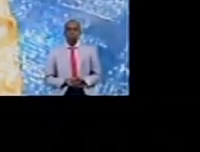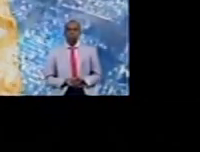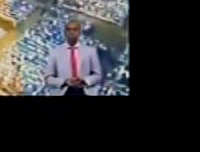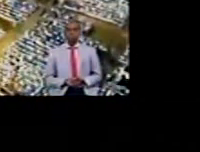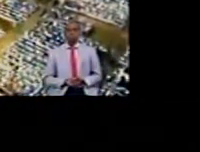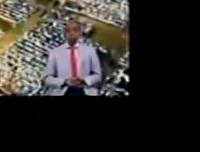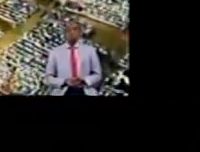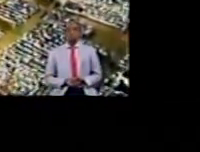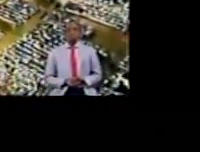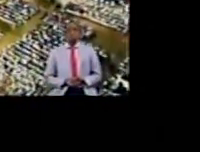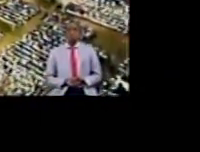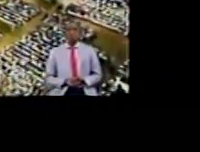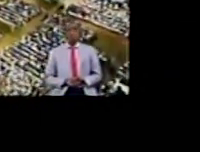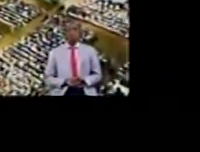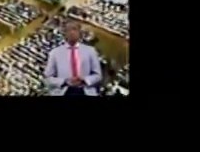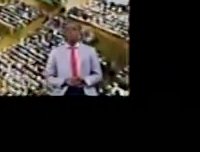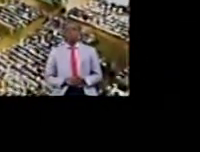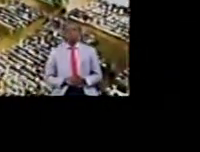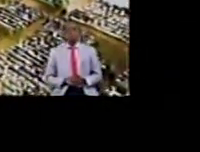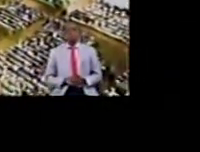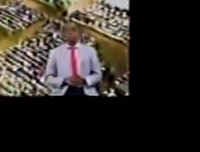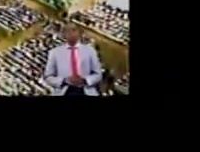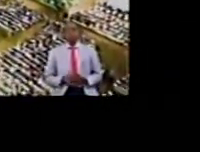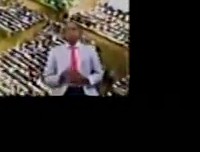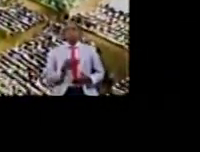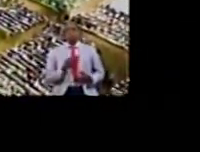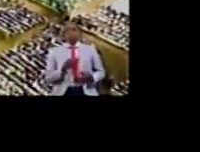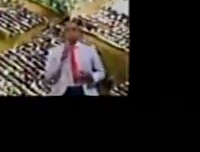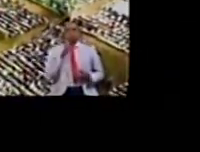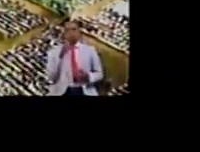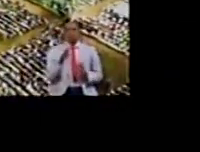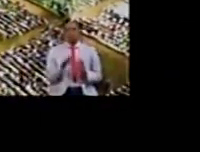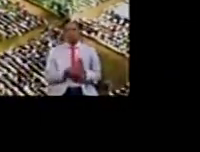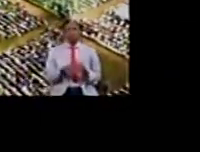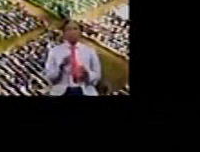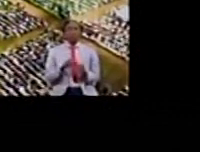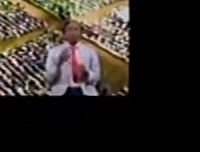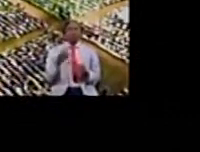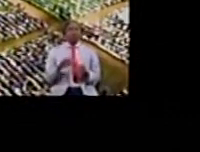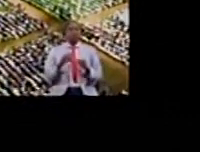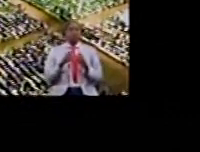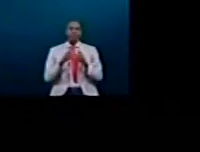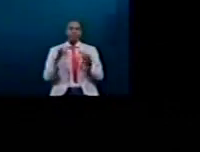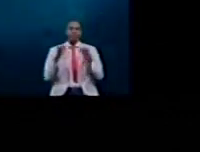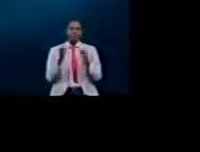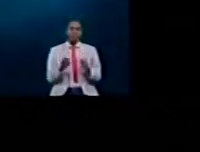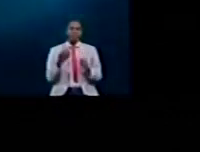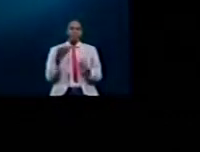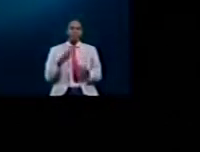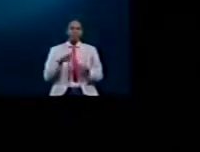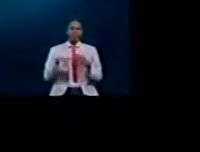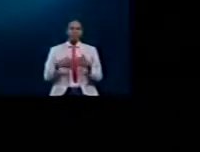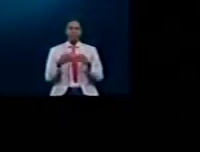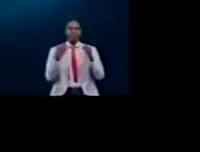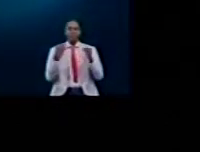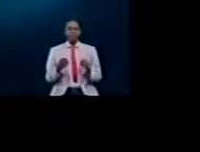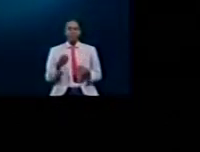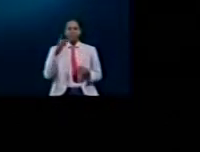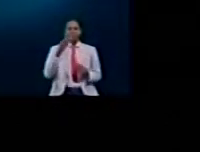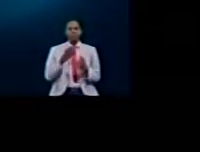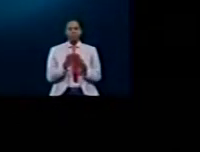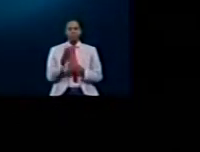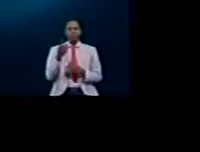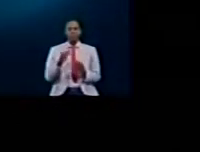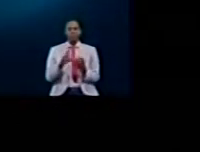across the globe are echoing their assuredness in the efficacy and power of the Almighty God through the God's chosen